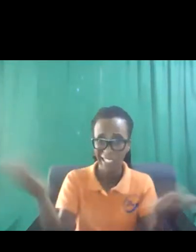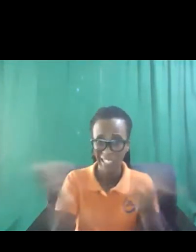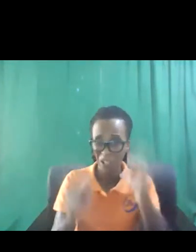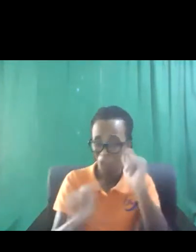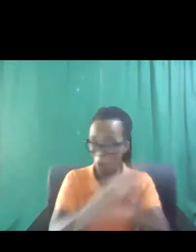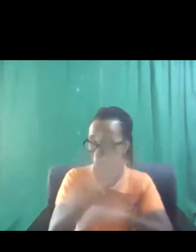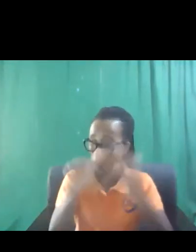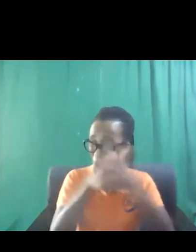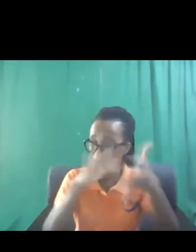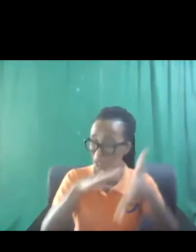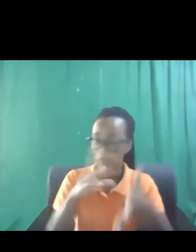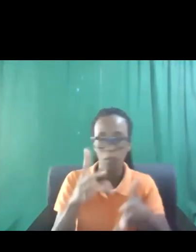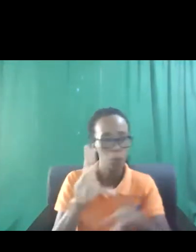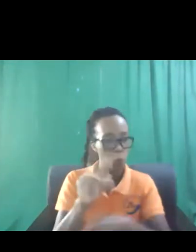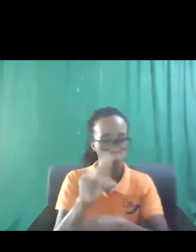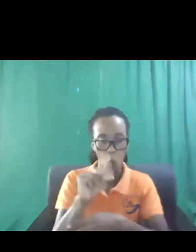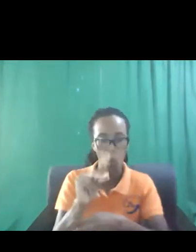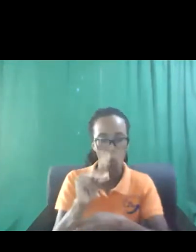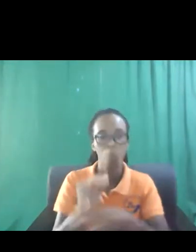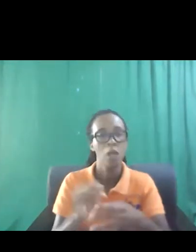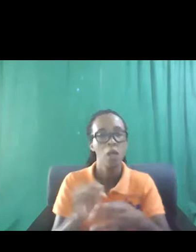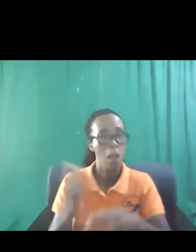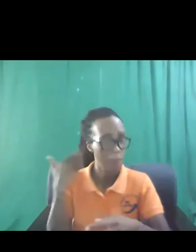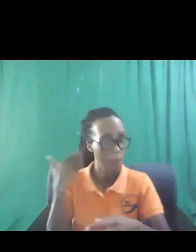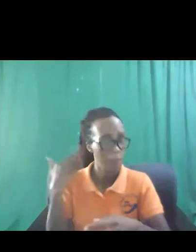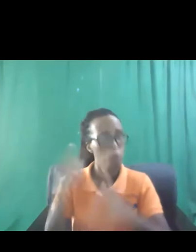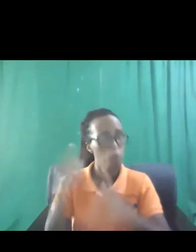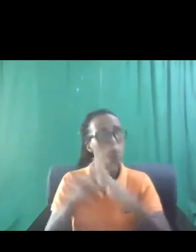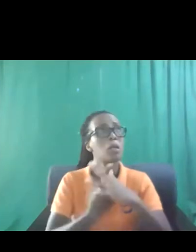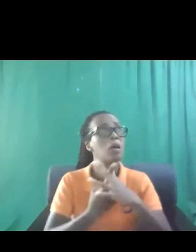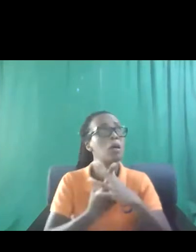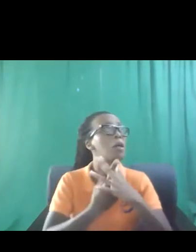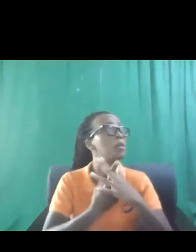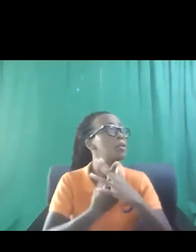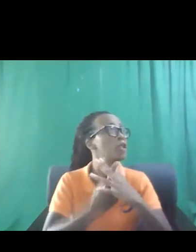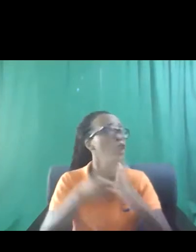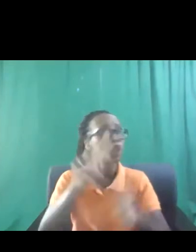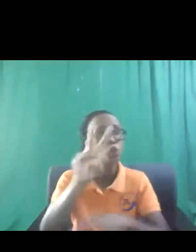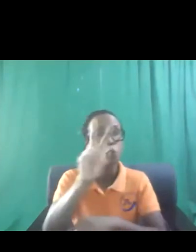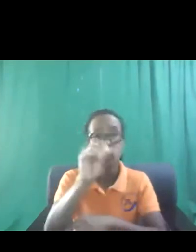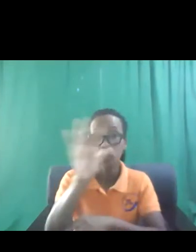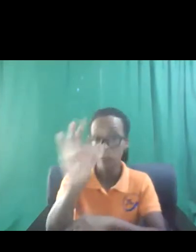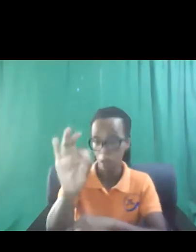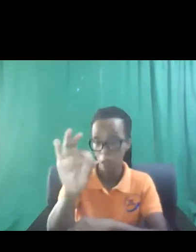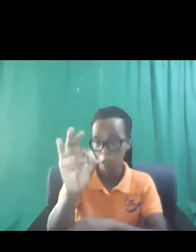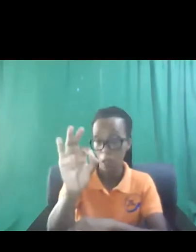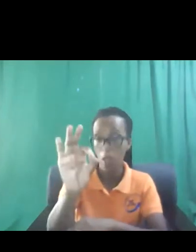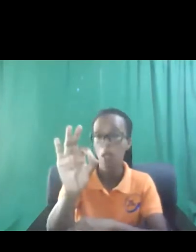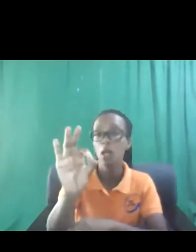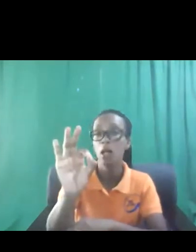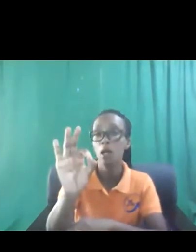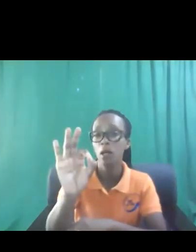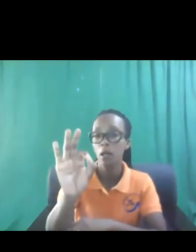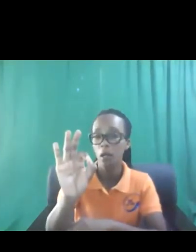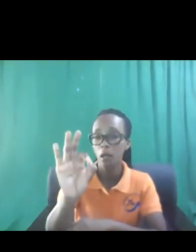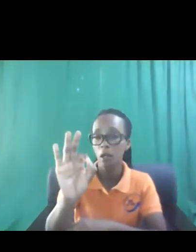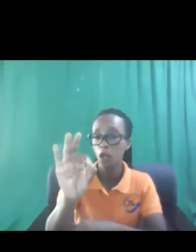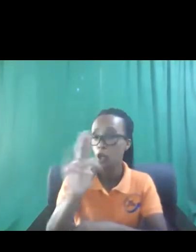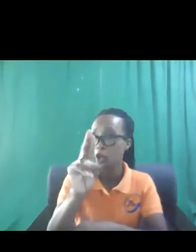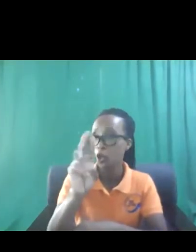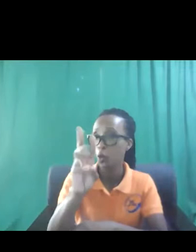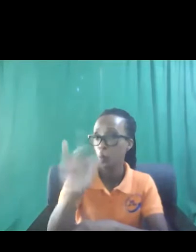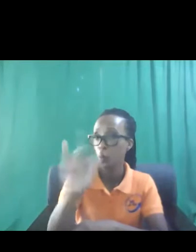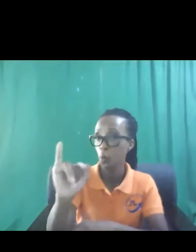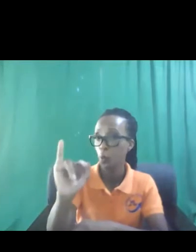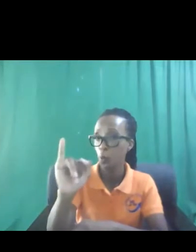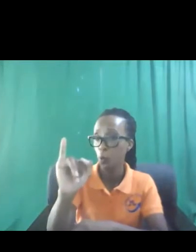I started back in, when was that? 2009, Right. when UE was offering the